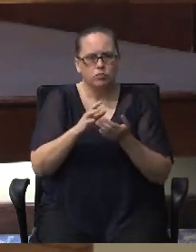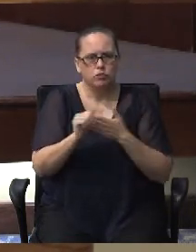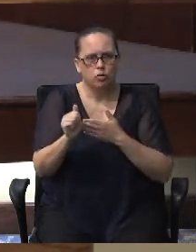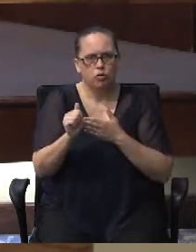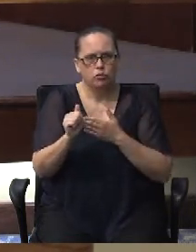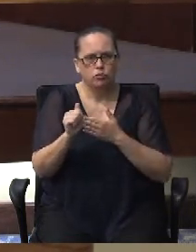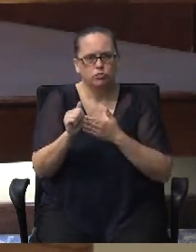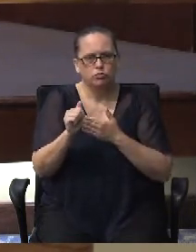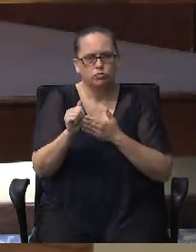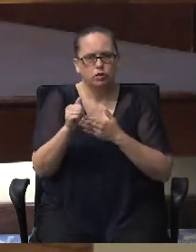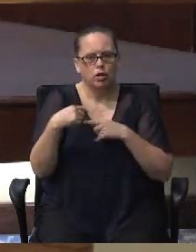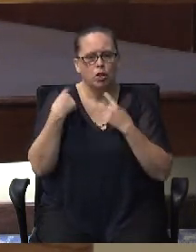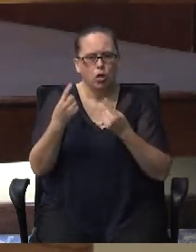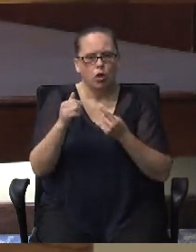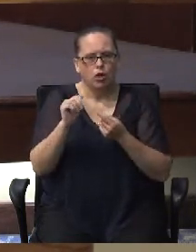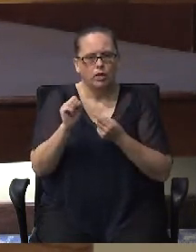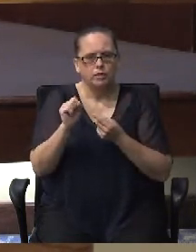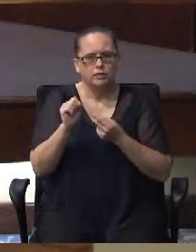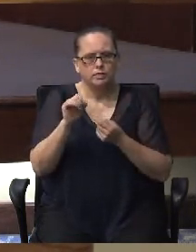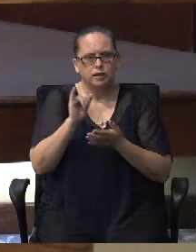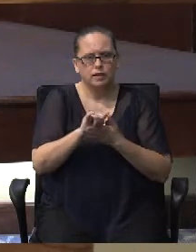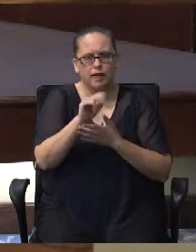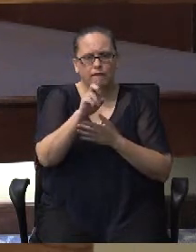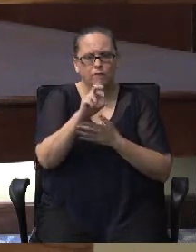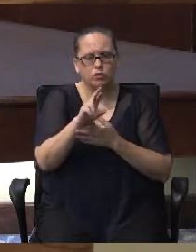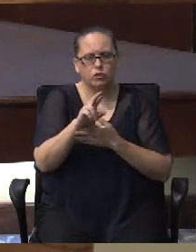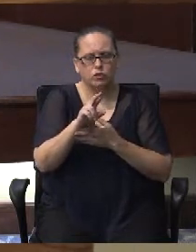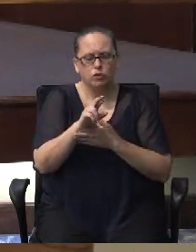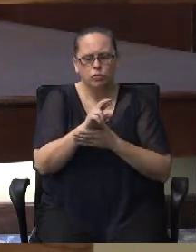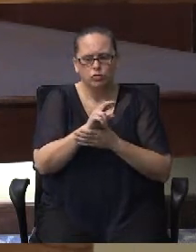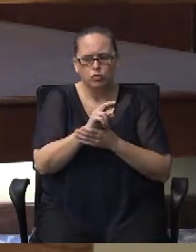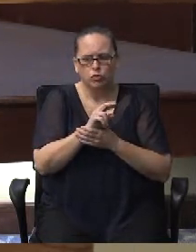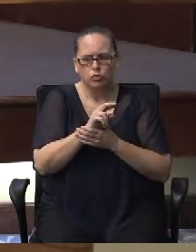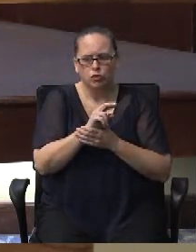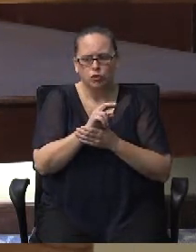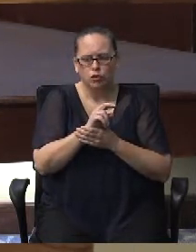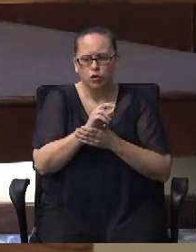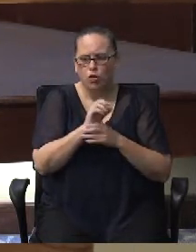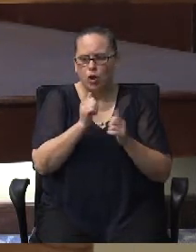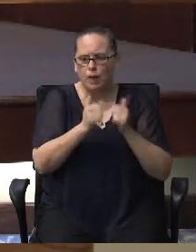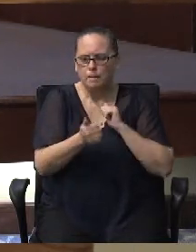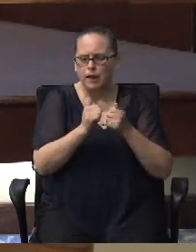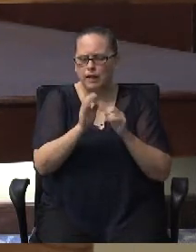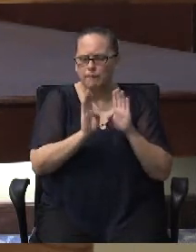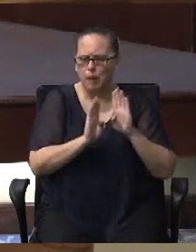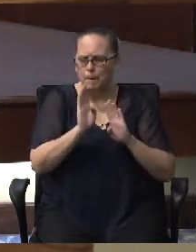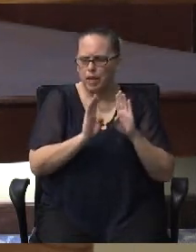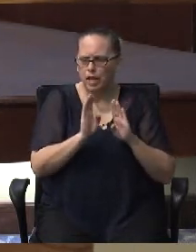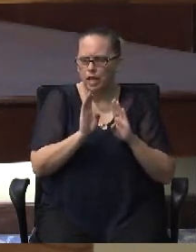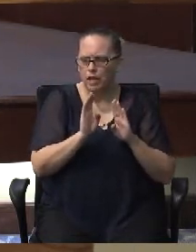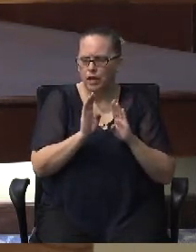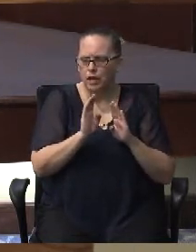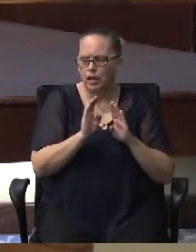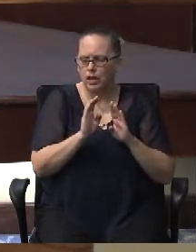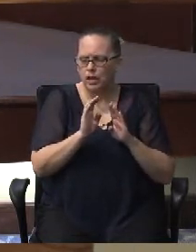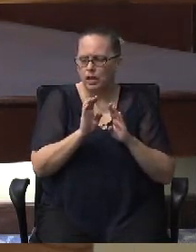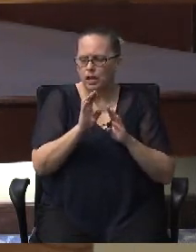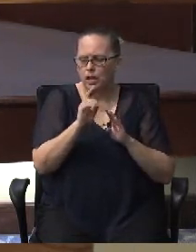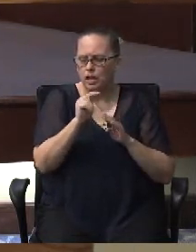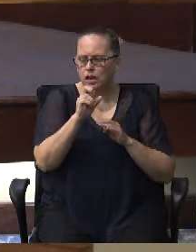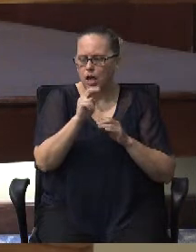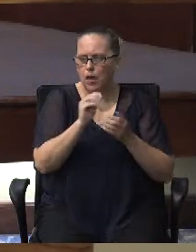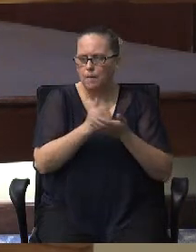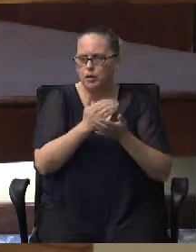a single fiscal year, as long as said vendor has cooperatively or competitively bid the said items, and the total amount in the budget for